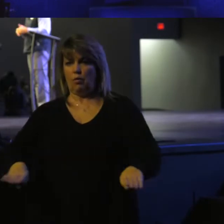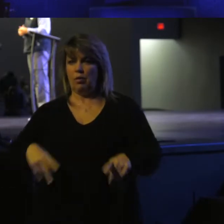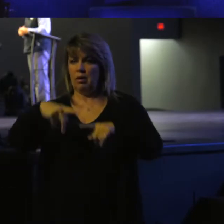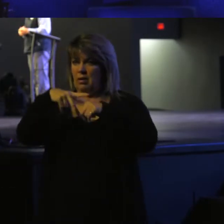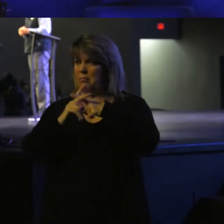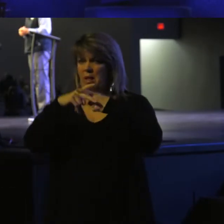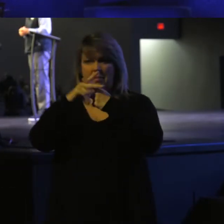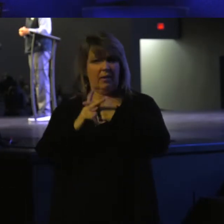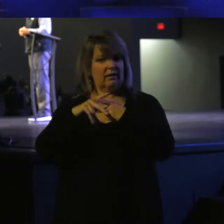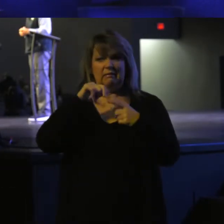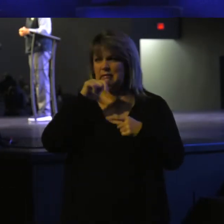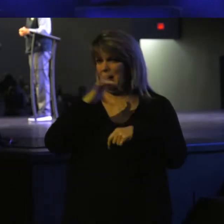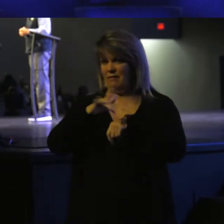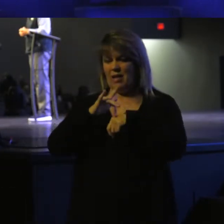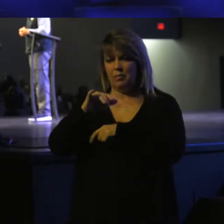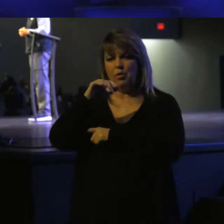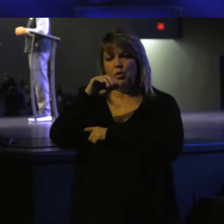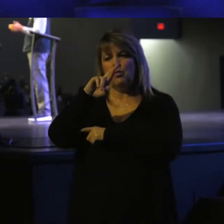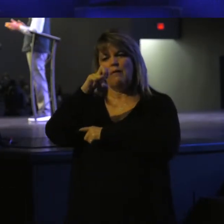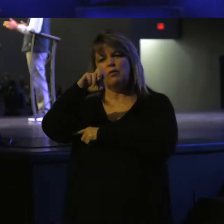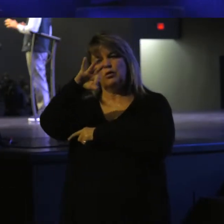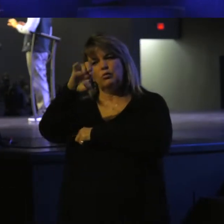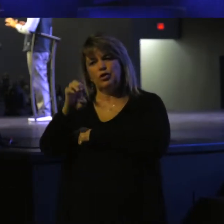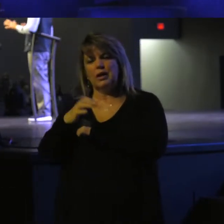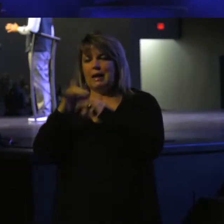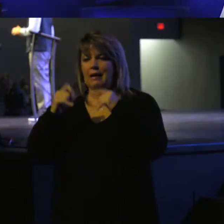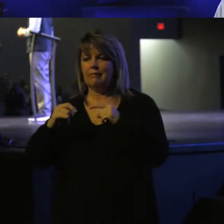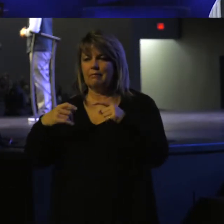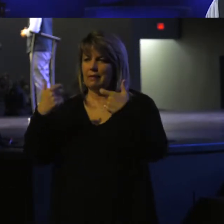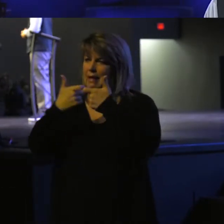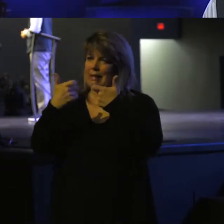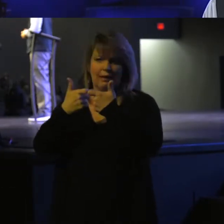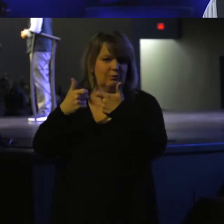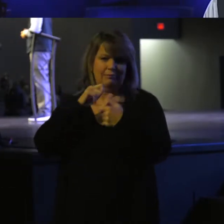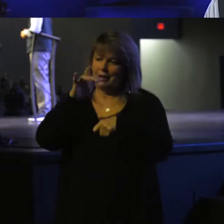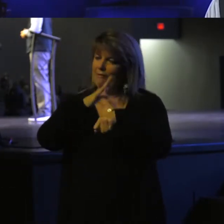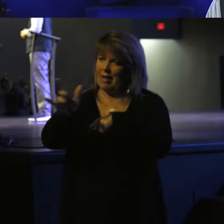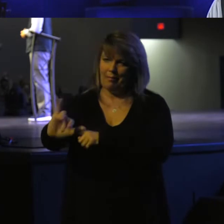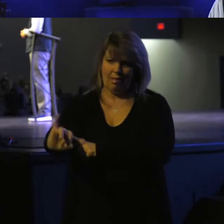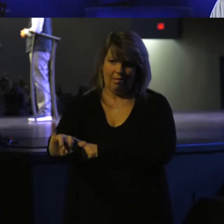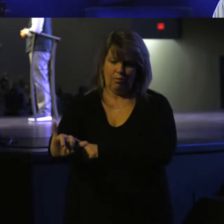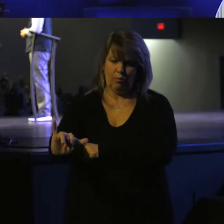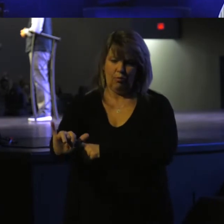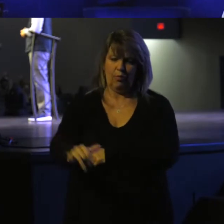plumbing, not available in a refugee camp, no electricity, that's not available either.